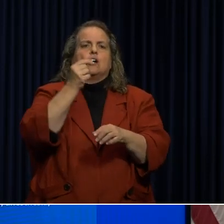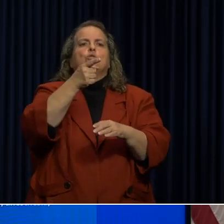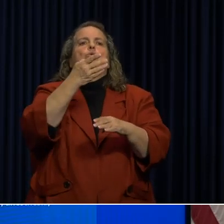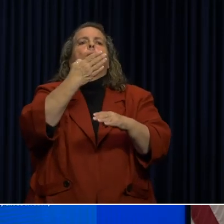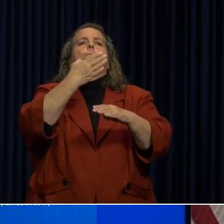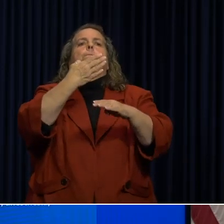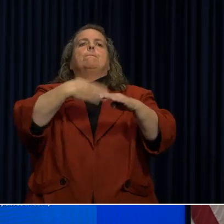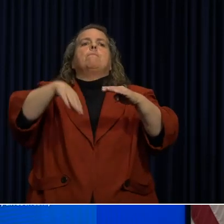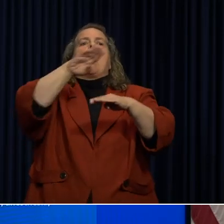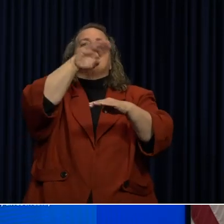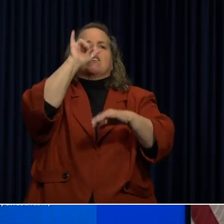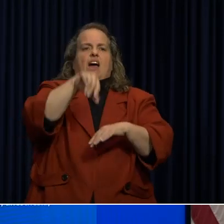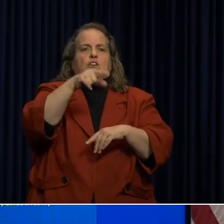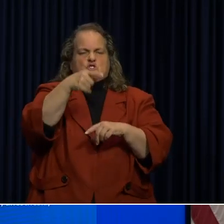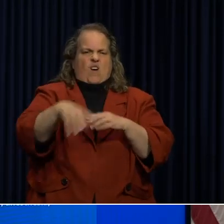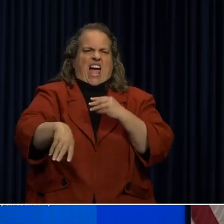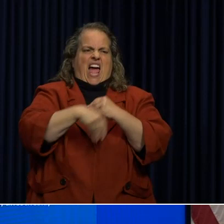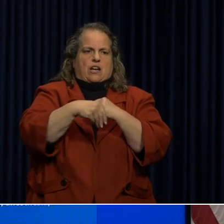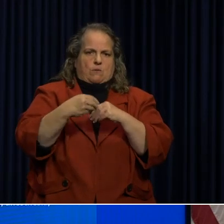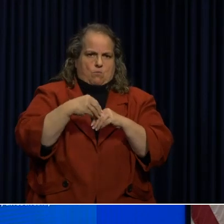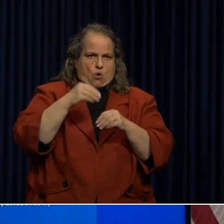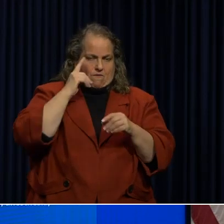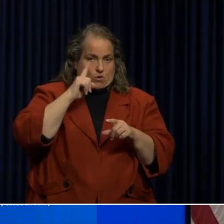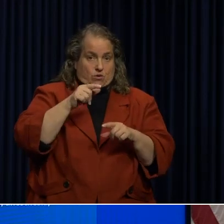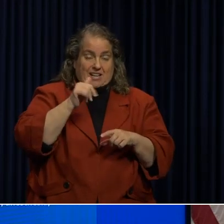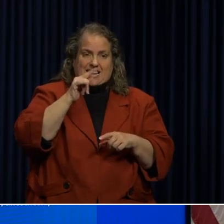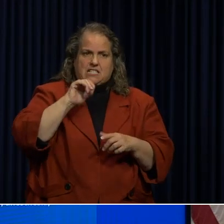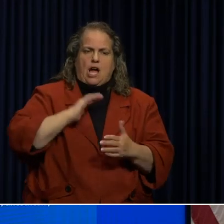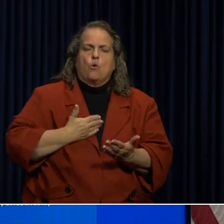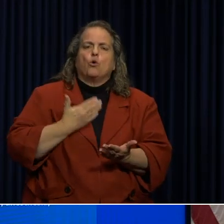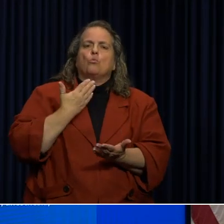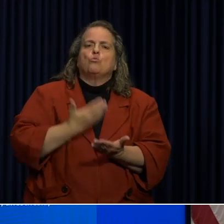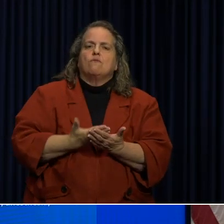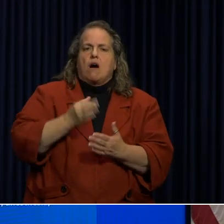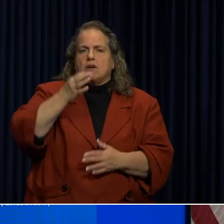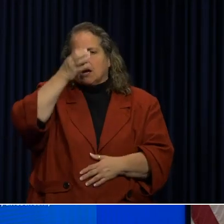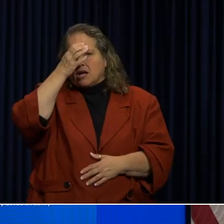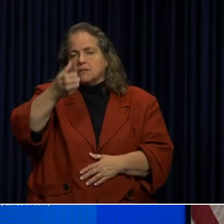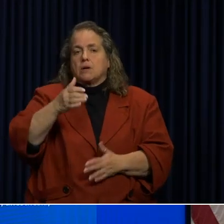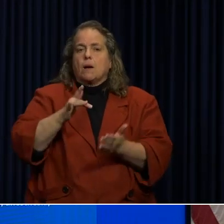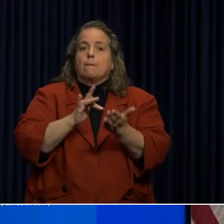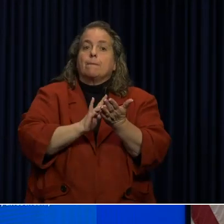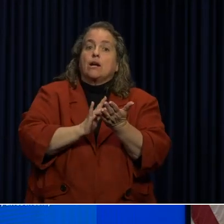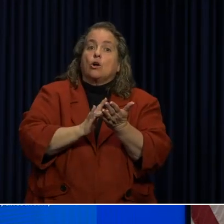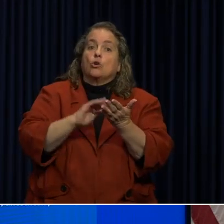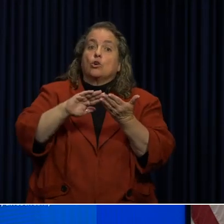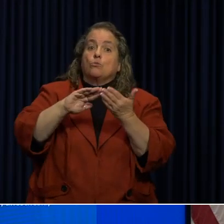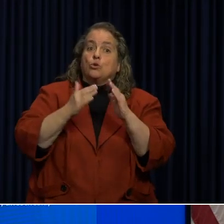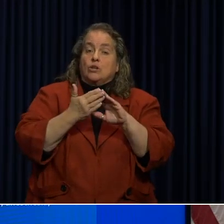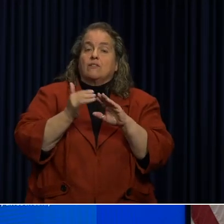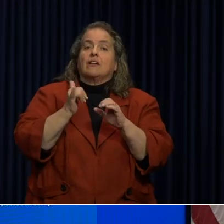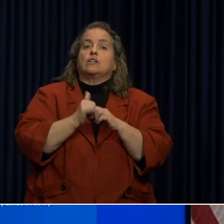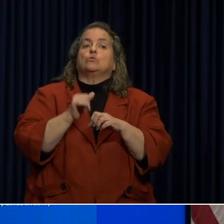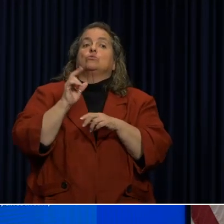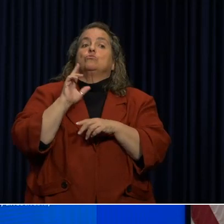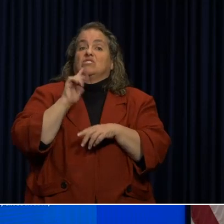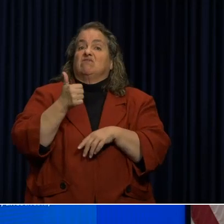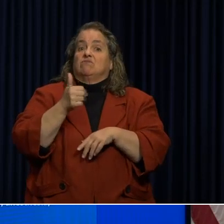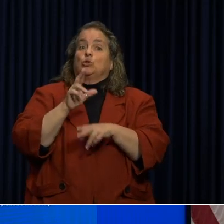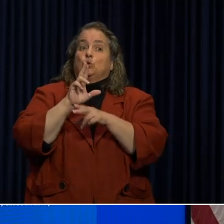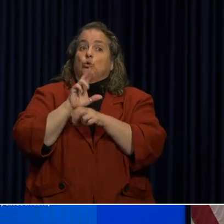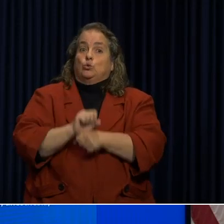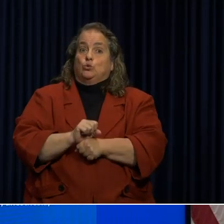of concept in the medical community that is used to dealing, while not with the worldwide health pandemic,